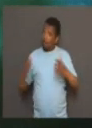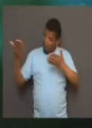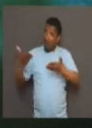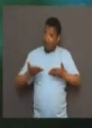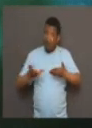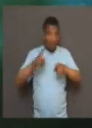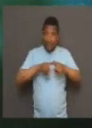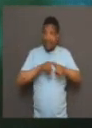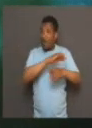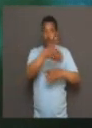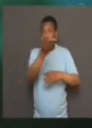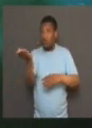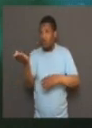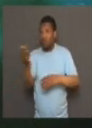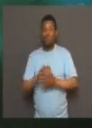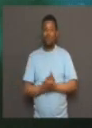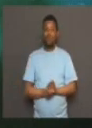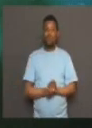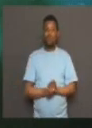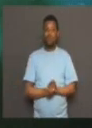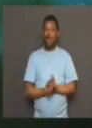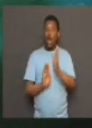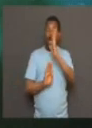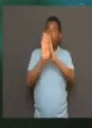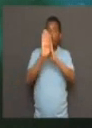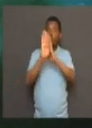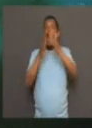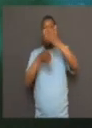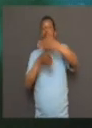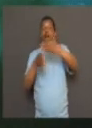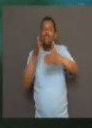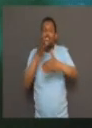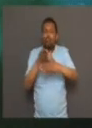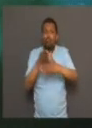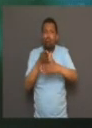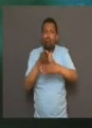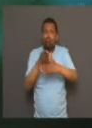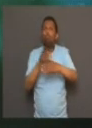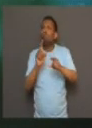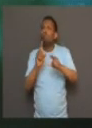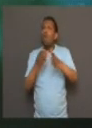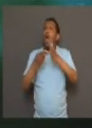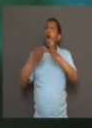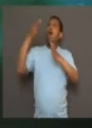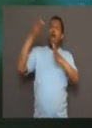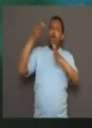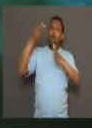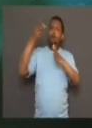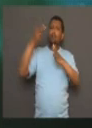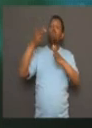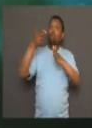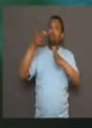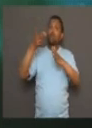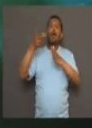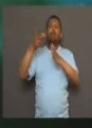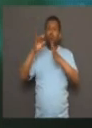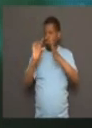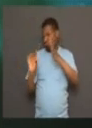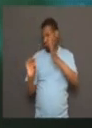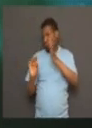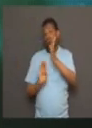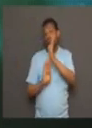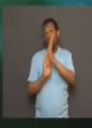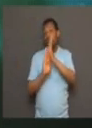Welcome back, everyone. Growth levels tend to be higher in less